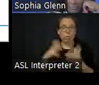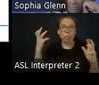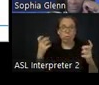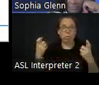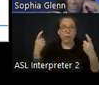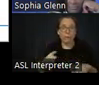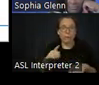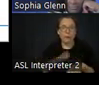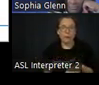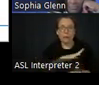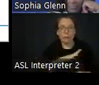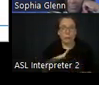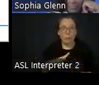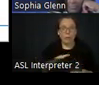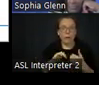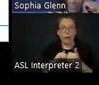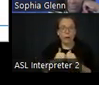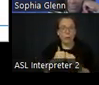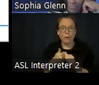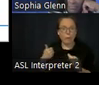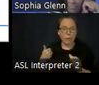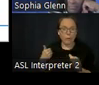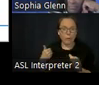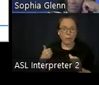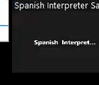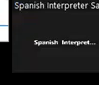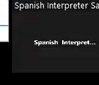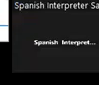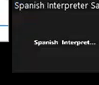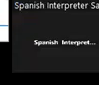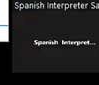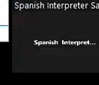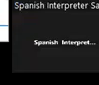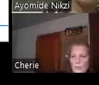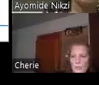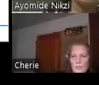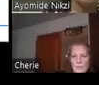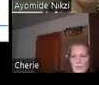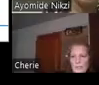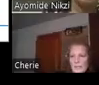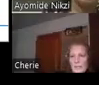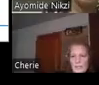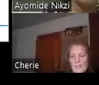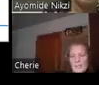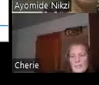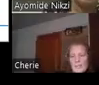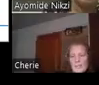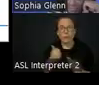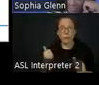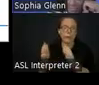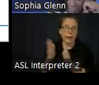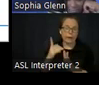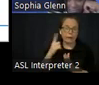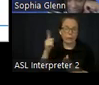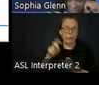board so that we don't have to get to the point where we would have to request removal and voting and these kinds of things?